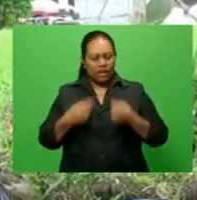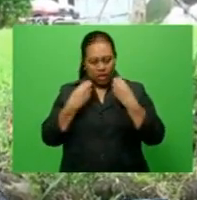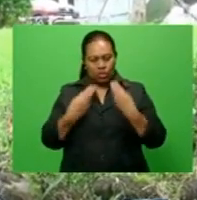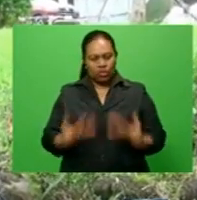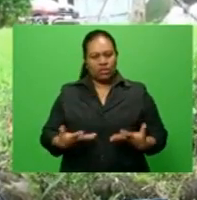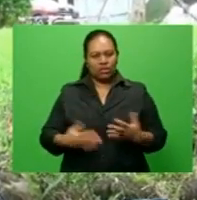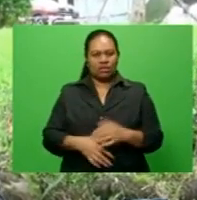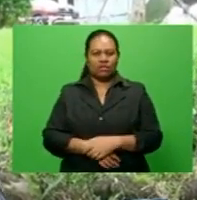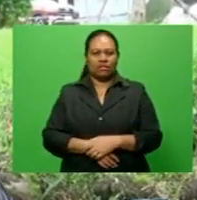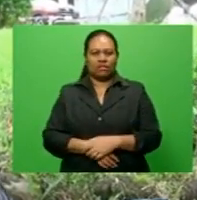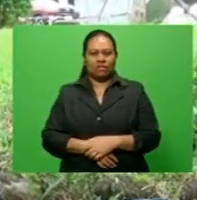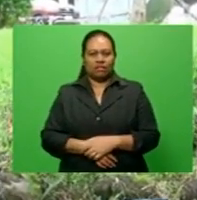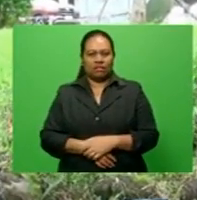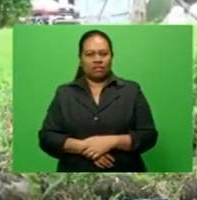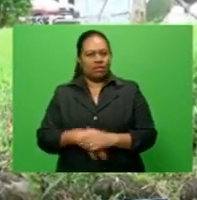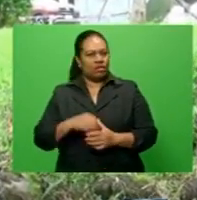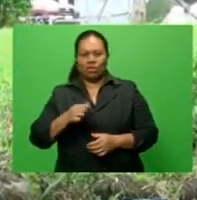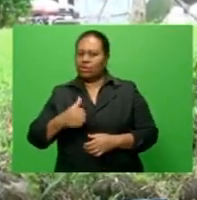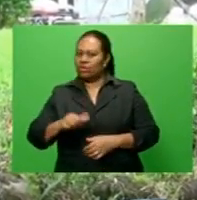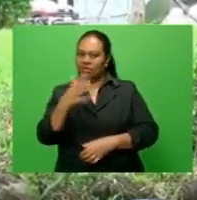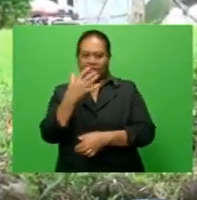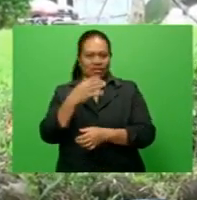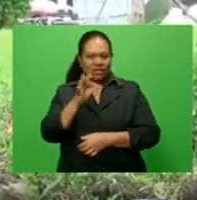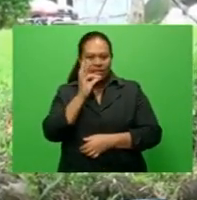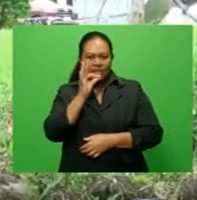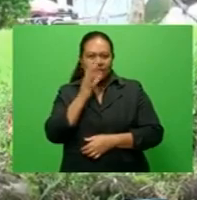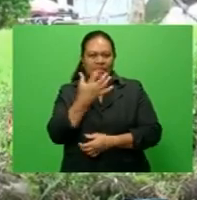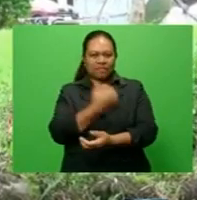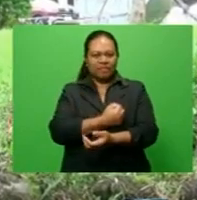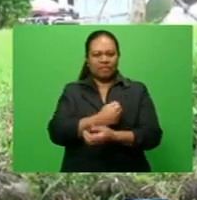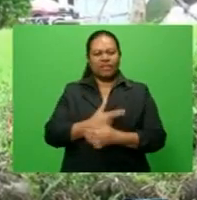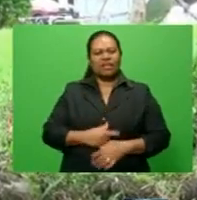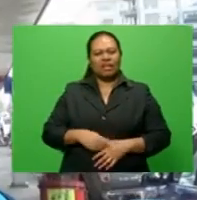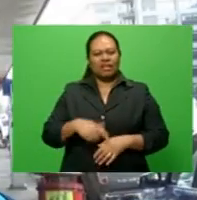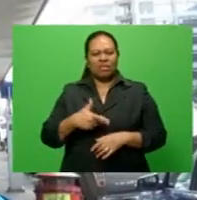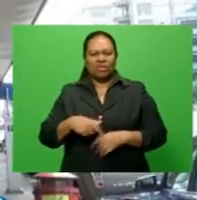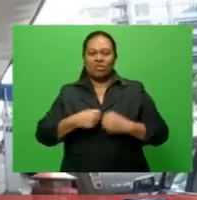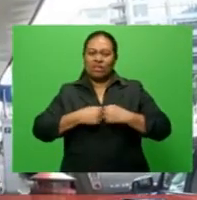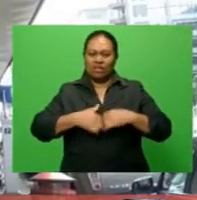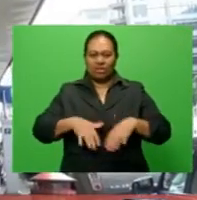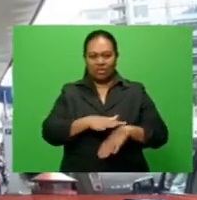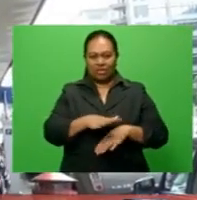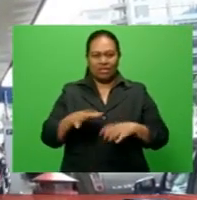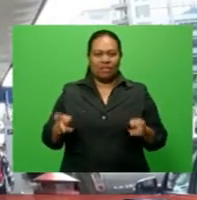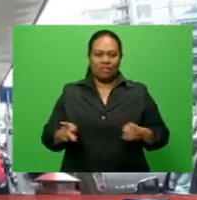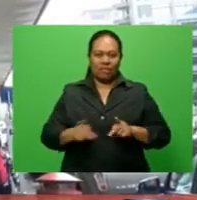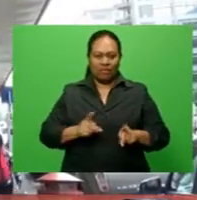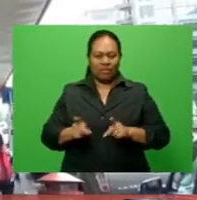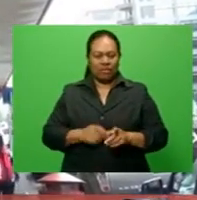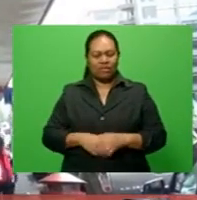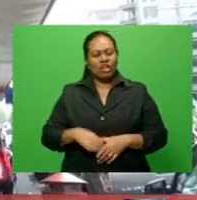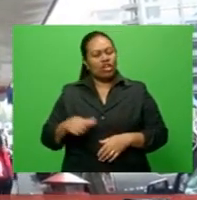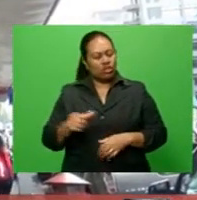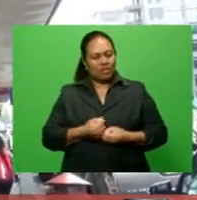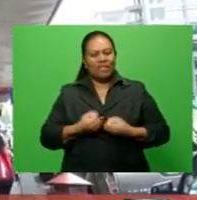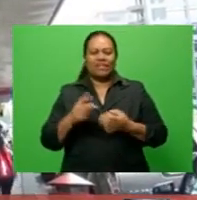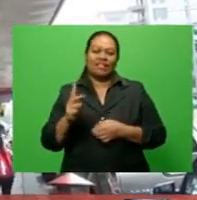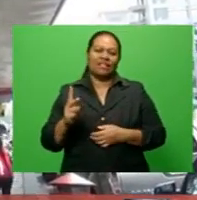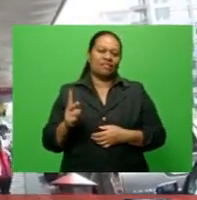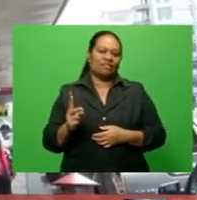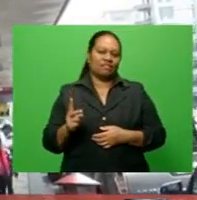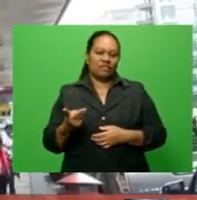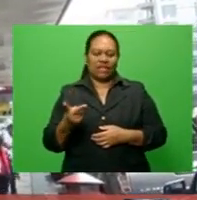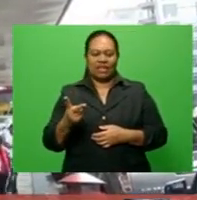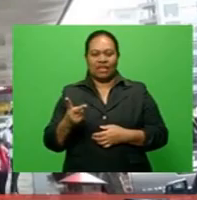like drugs or these things that enhances the performance of the players. A player should be given a second chance, but if continue